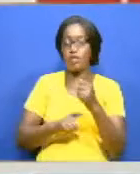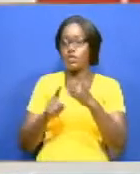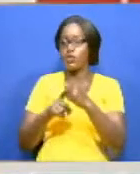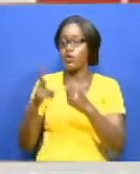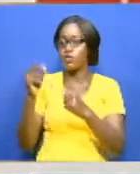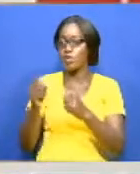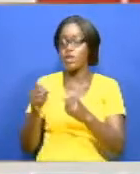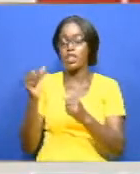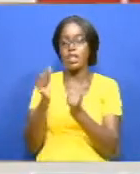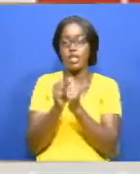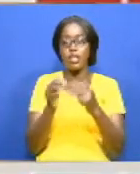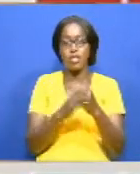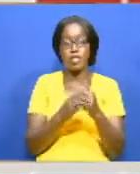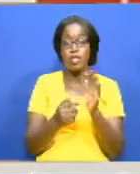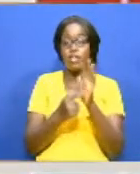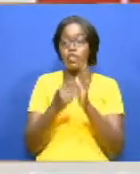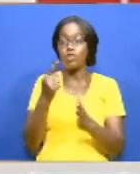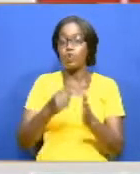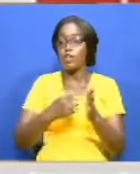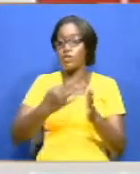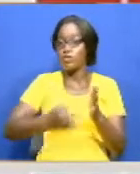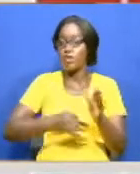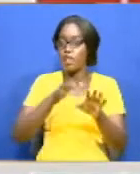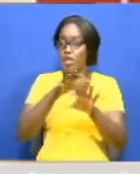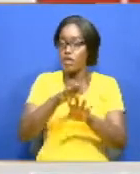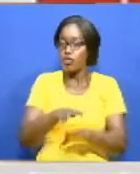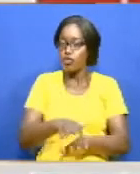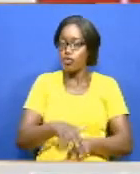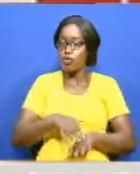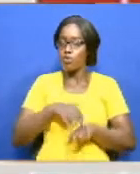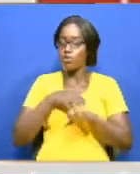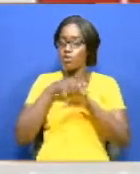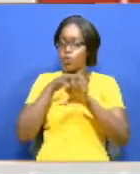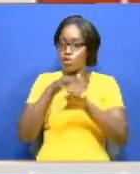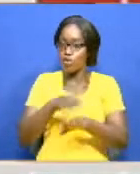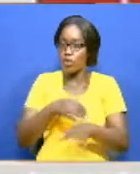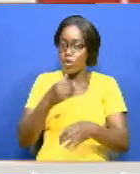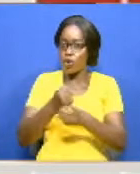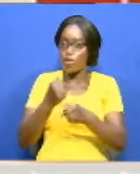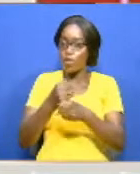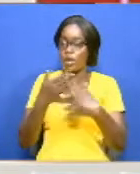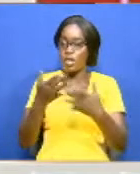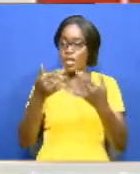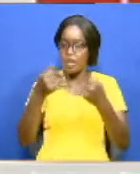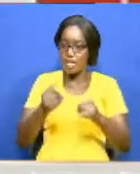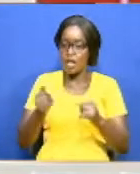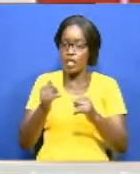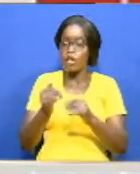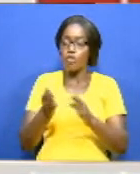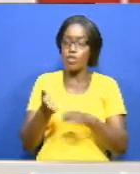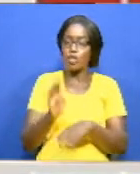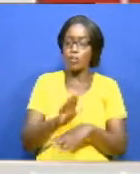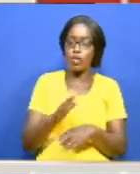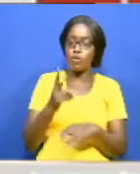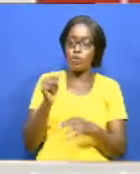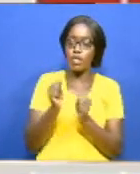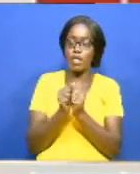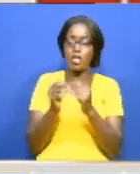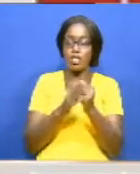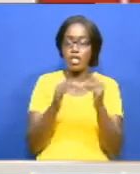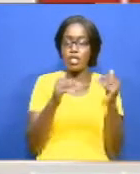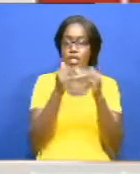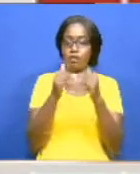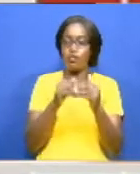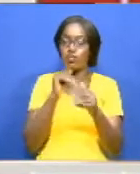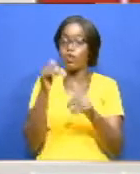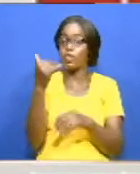This indicates that factories are slowly upping their production as they try to return to 2019 levels, but have not reached last year's